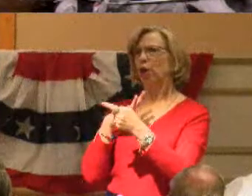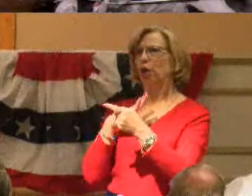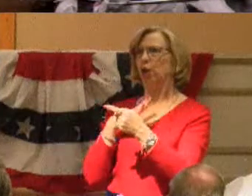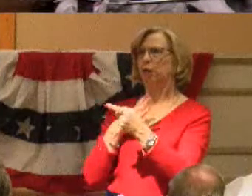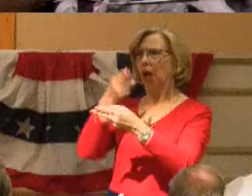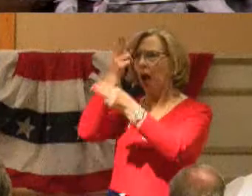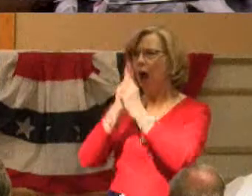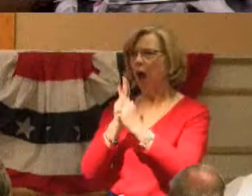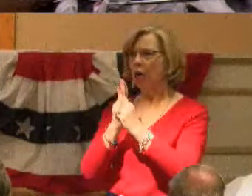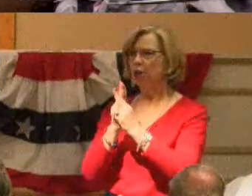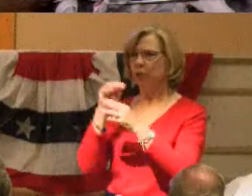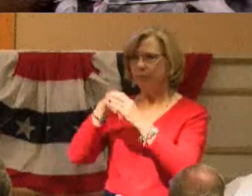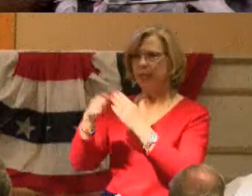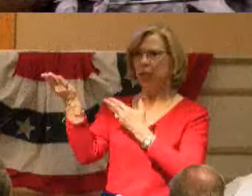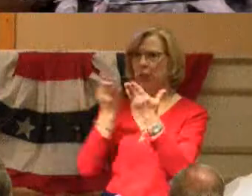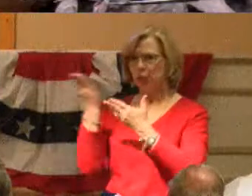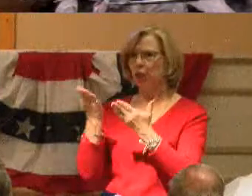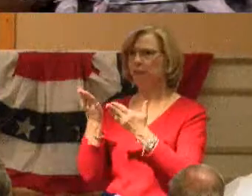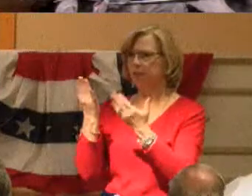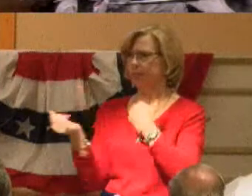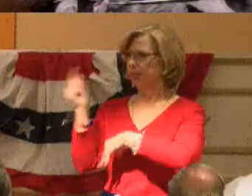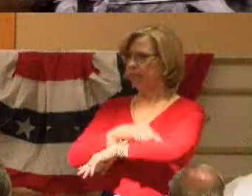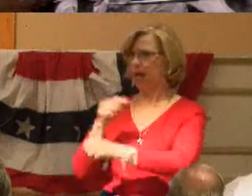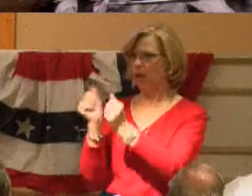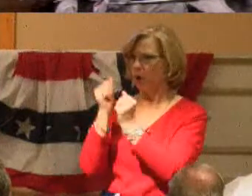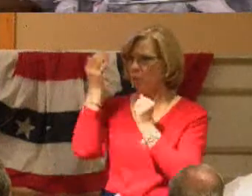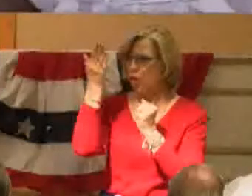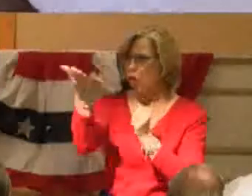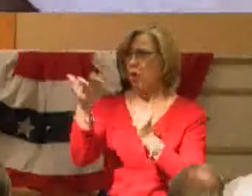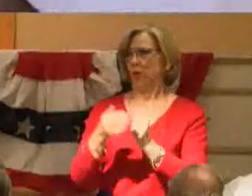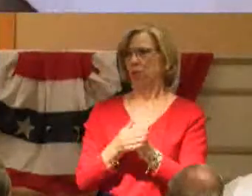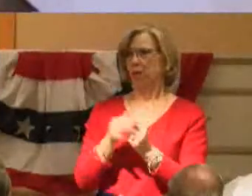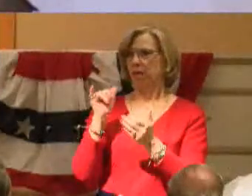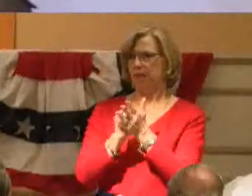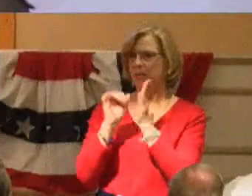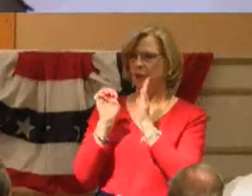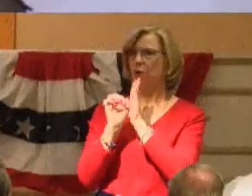today. You are what America represents.